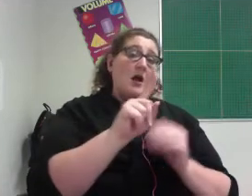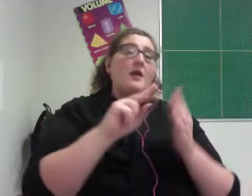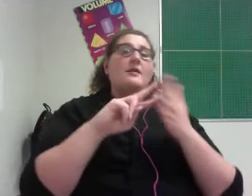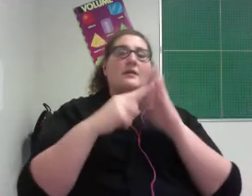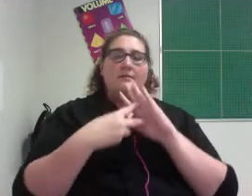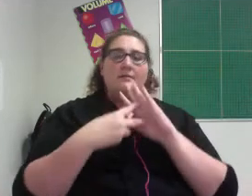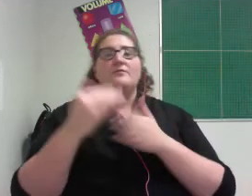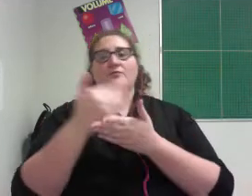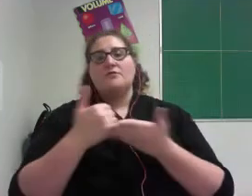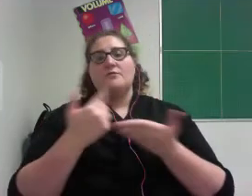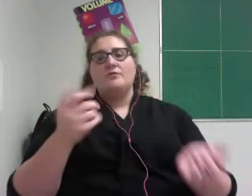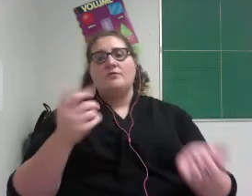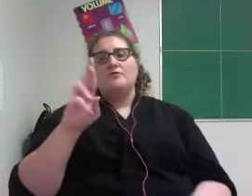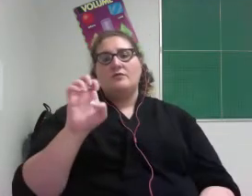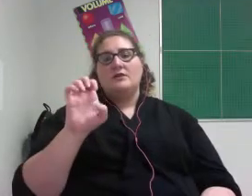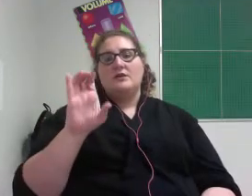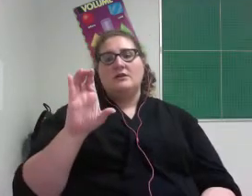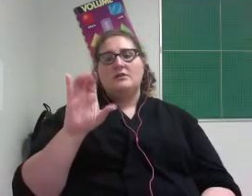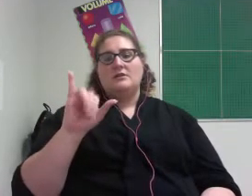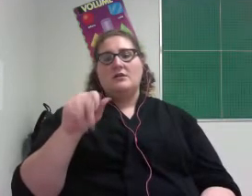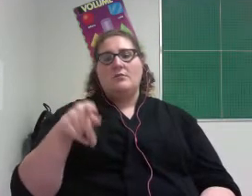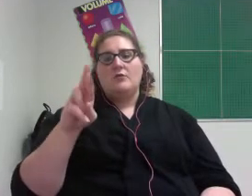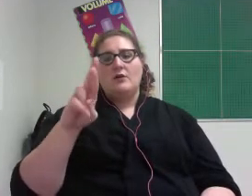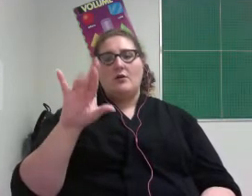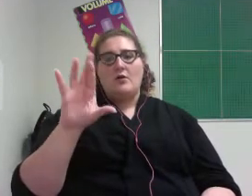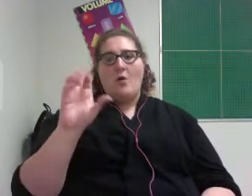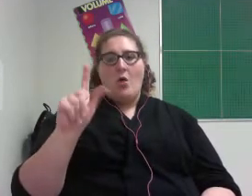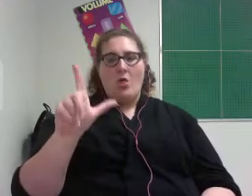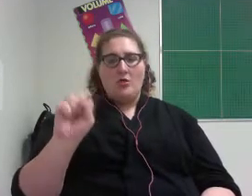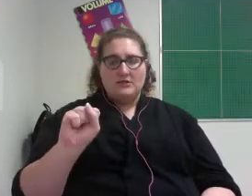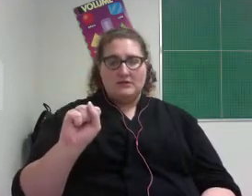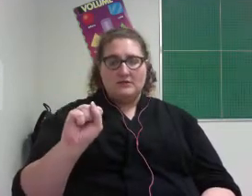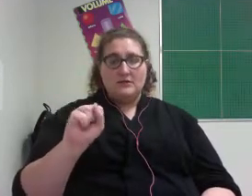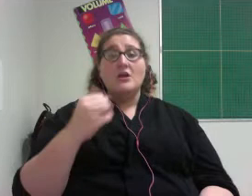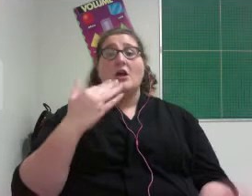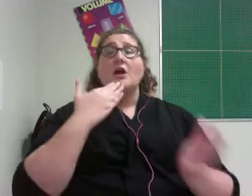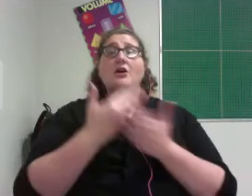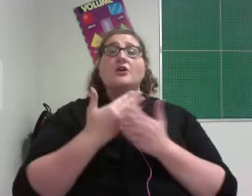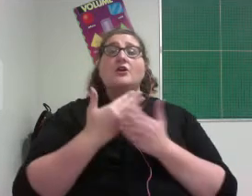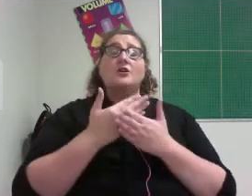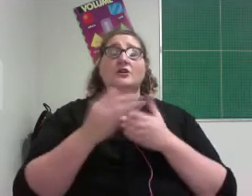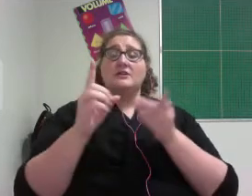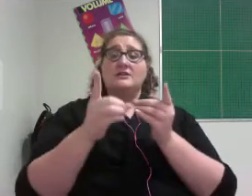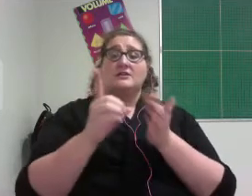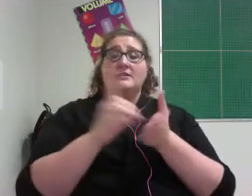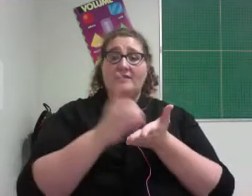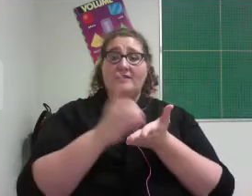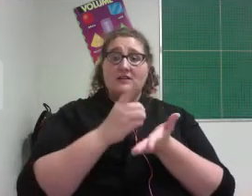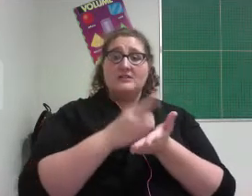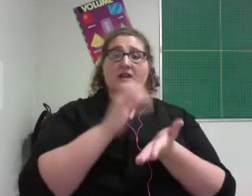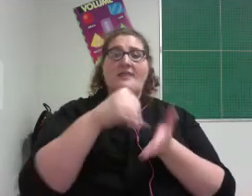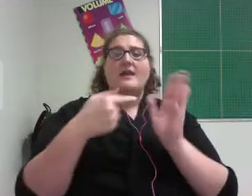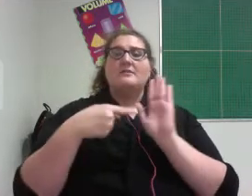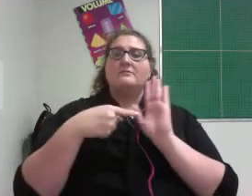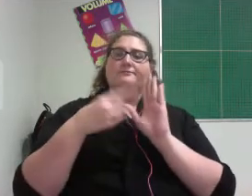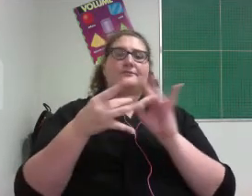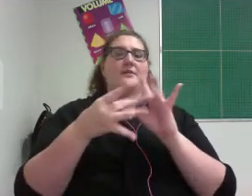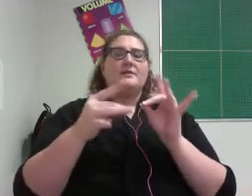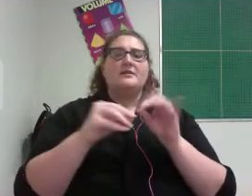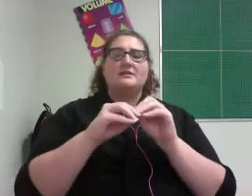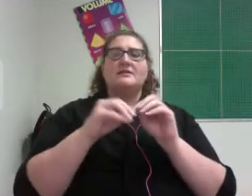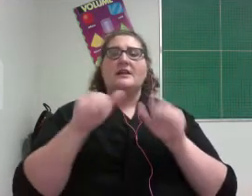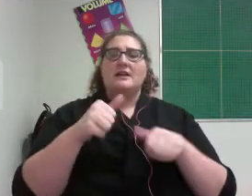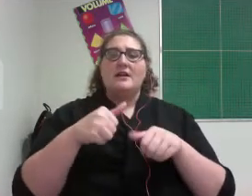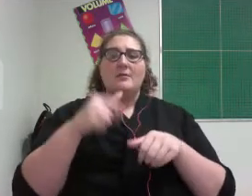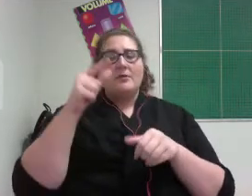A good definition. Good definition is a statement that can help you identify or classify an object. A good definition has several important